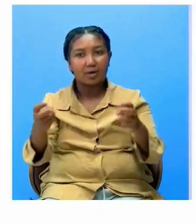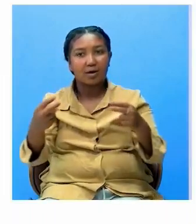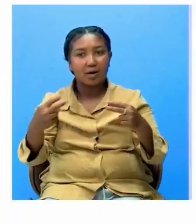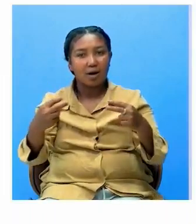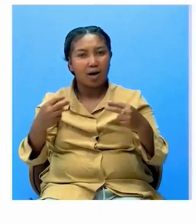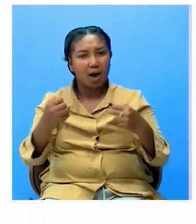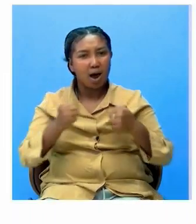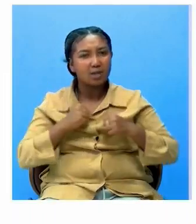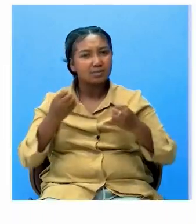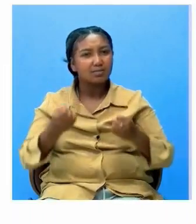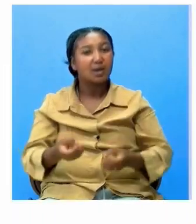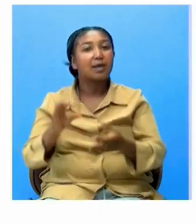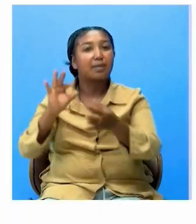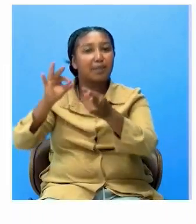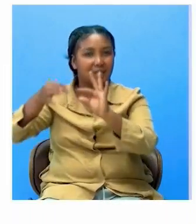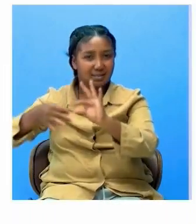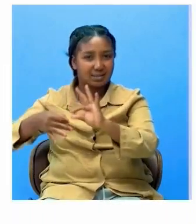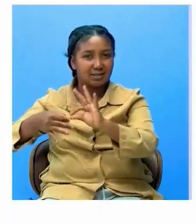many meanings.